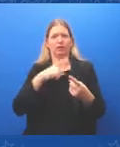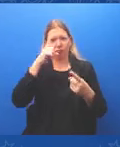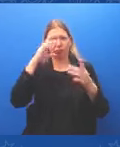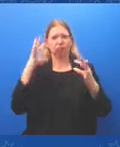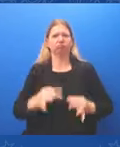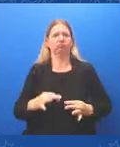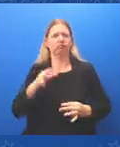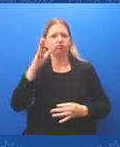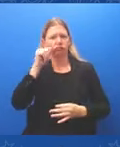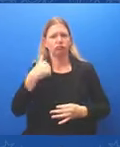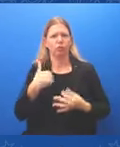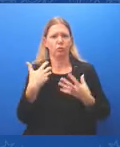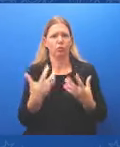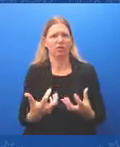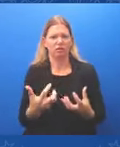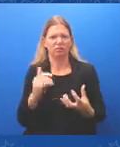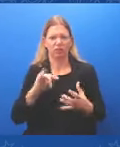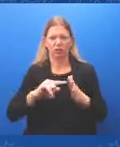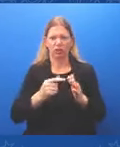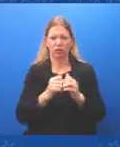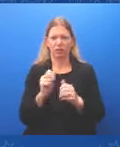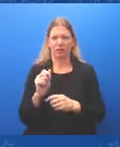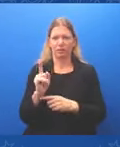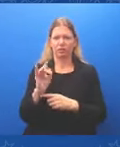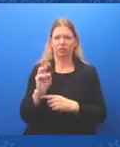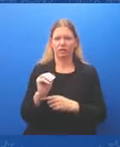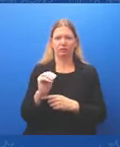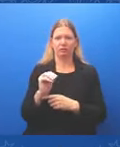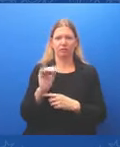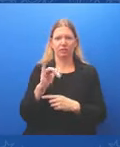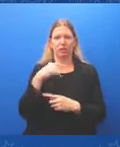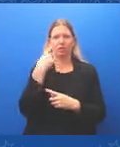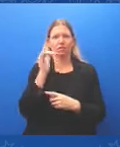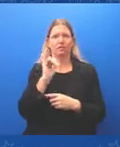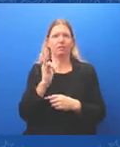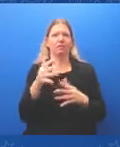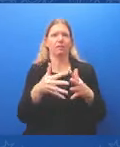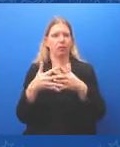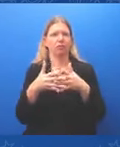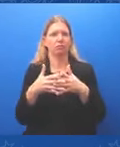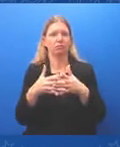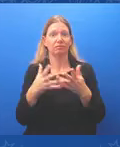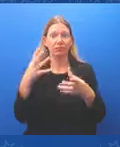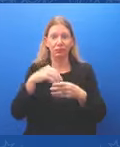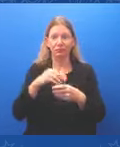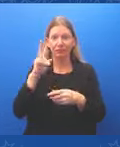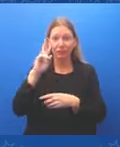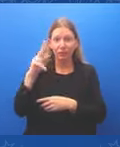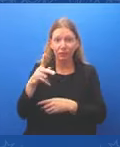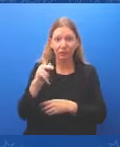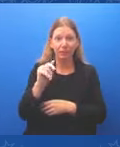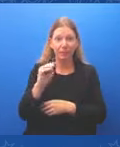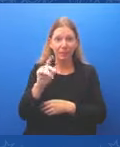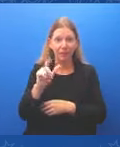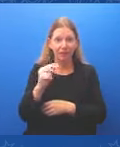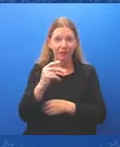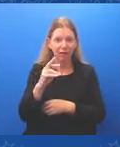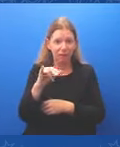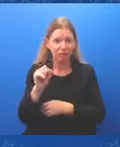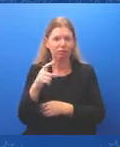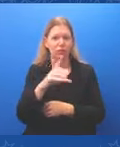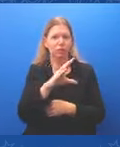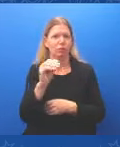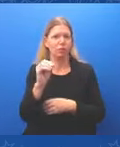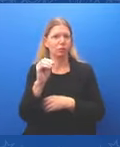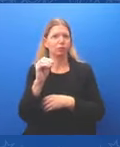is co-chair of the San Francisco Lawyers Committee. For our administration, and with your help, it means